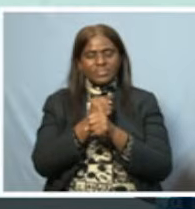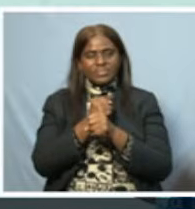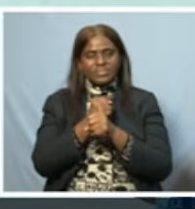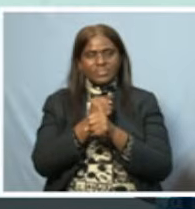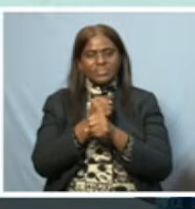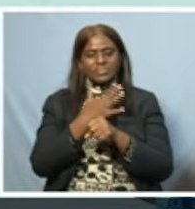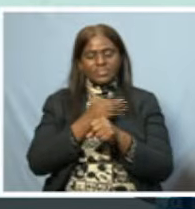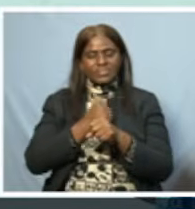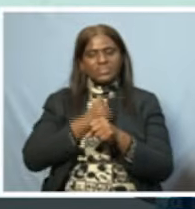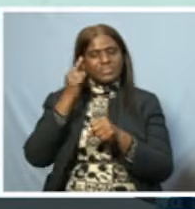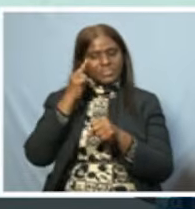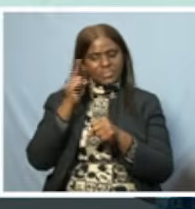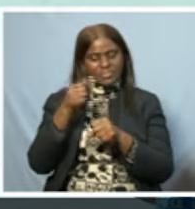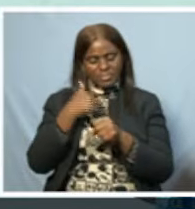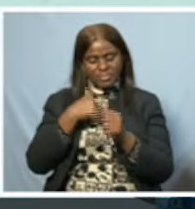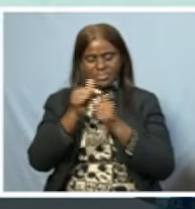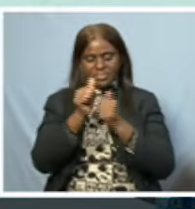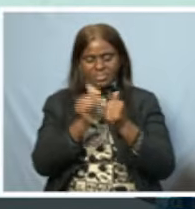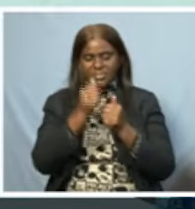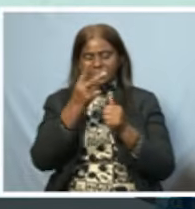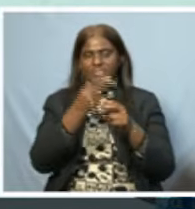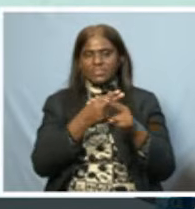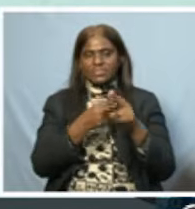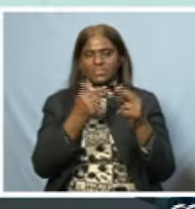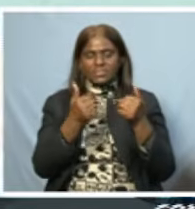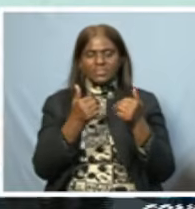I think it has taken about 2 months.